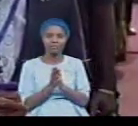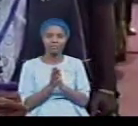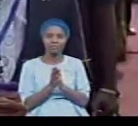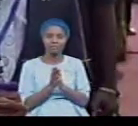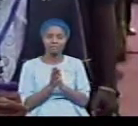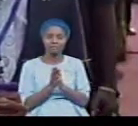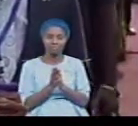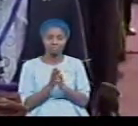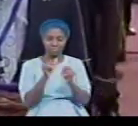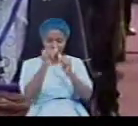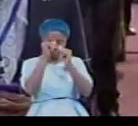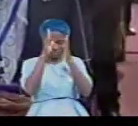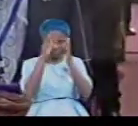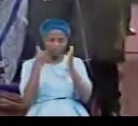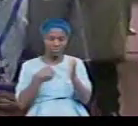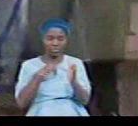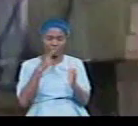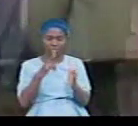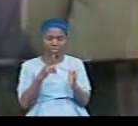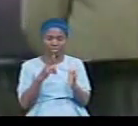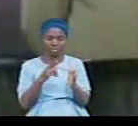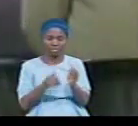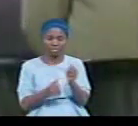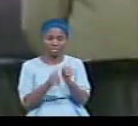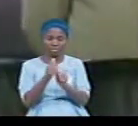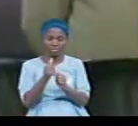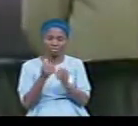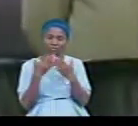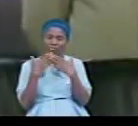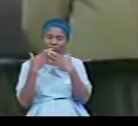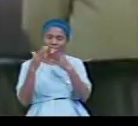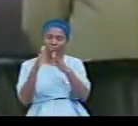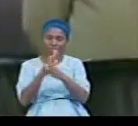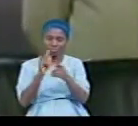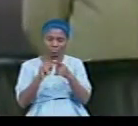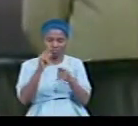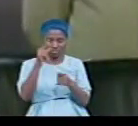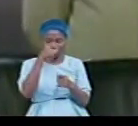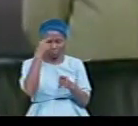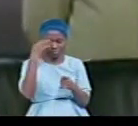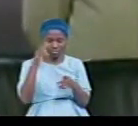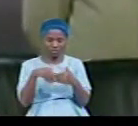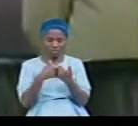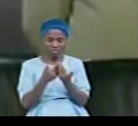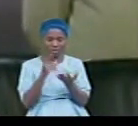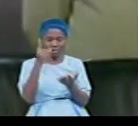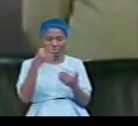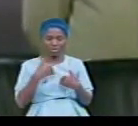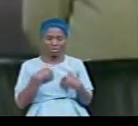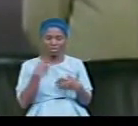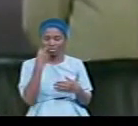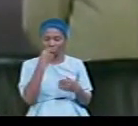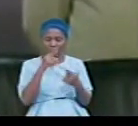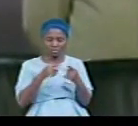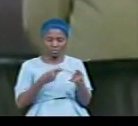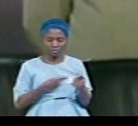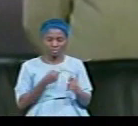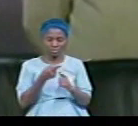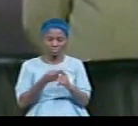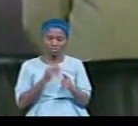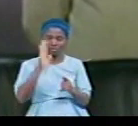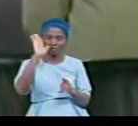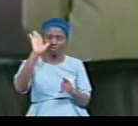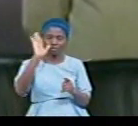Father, we are most grateful to you because of the way that you have spoken to us from your heart this